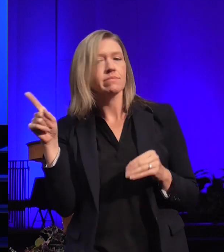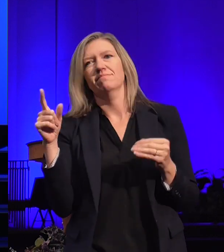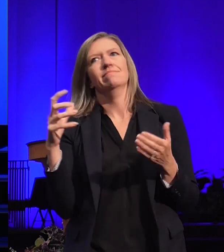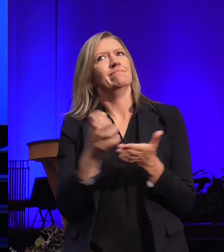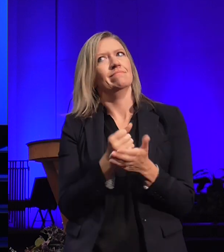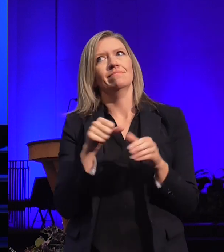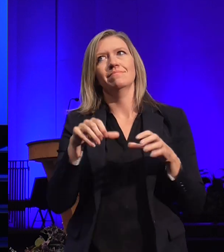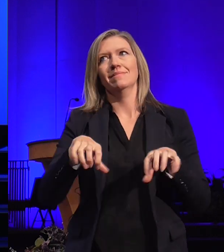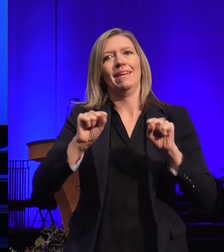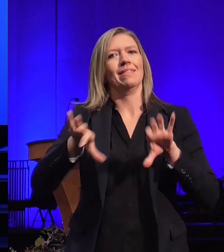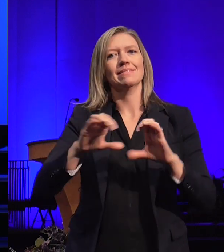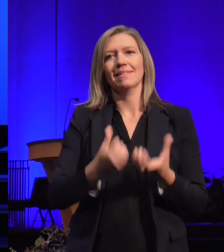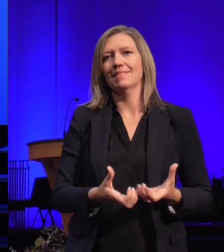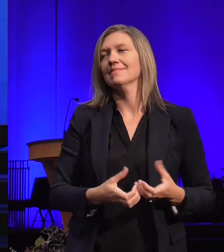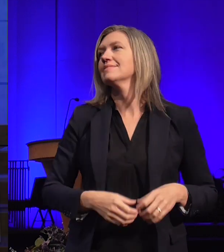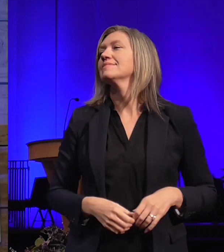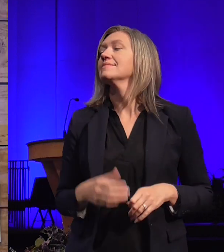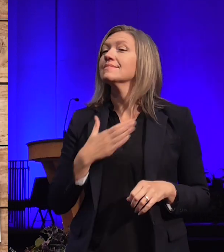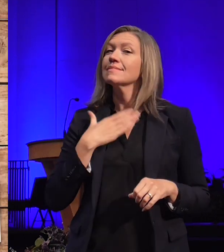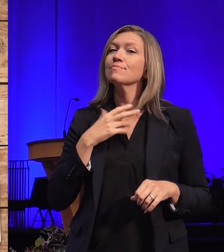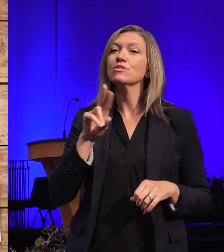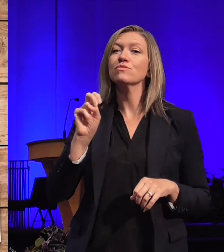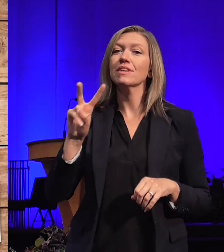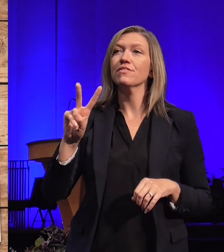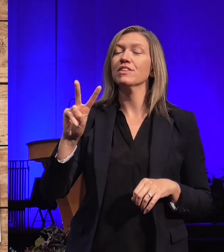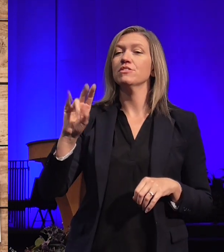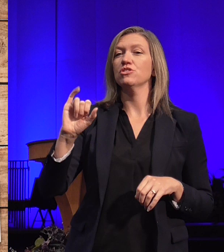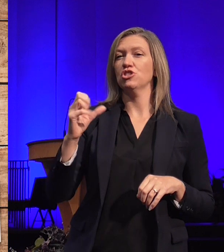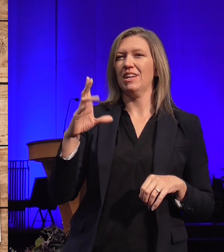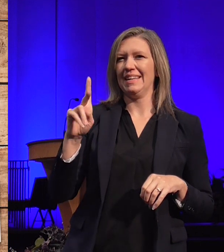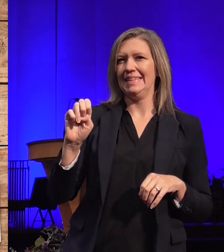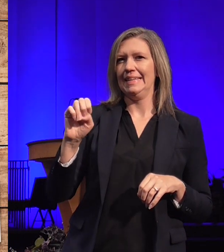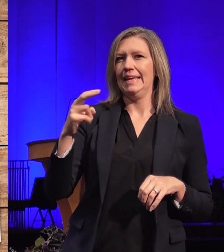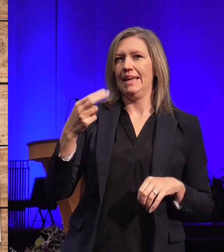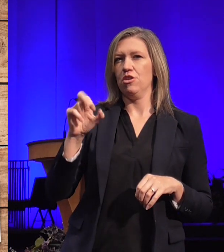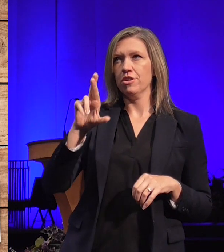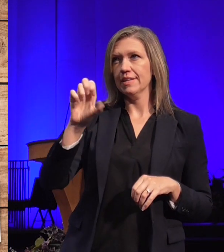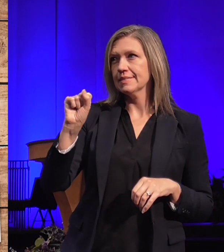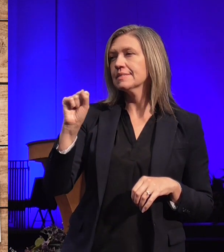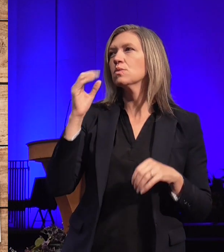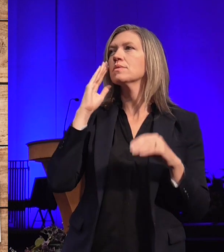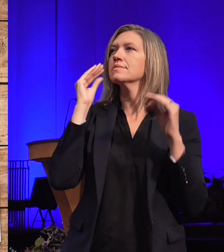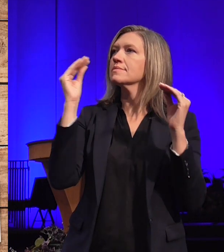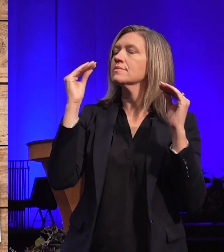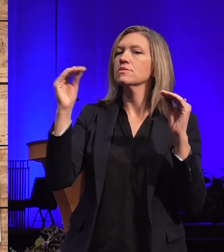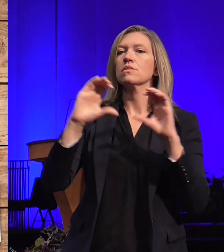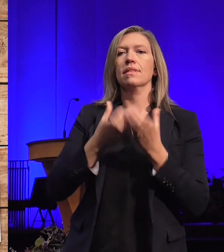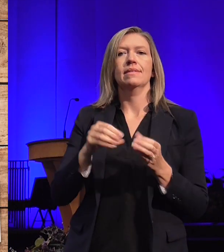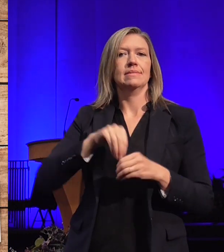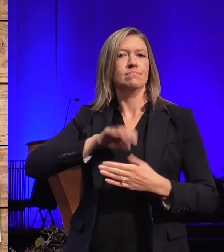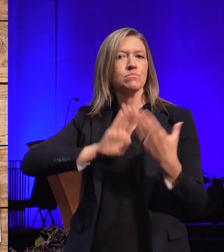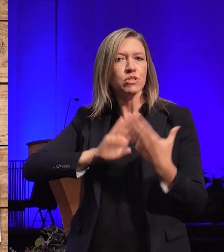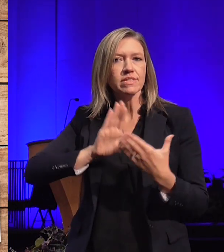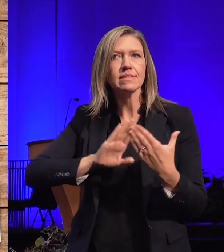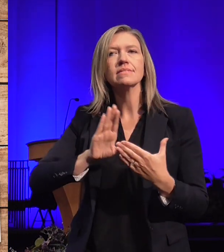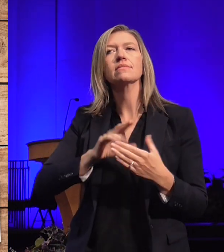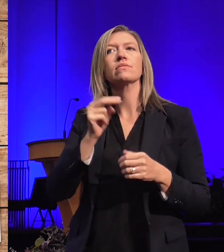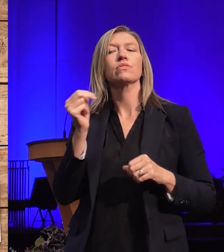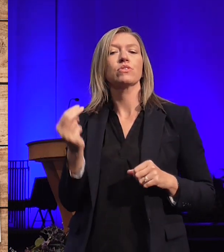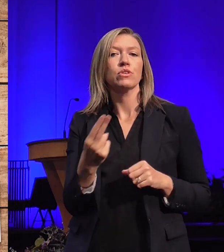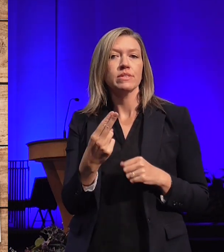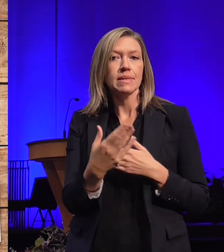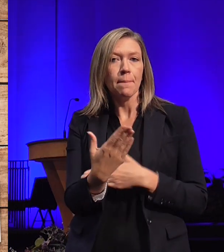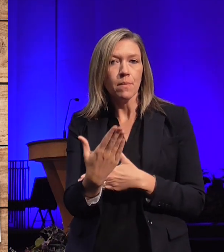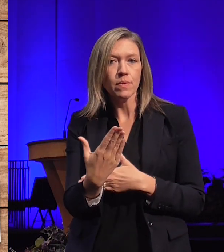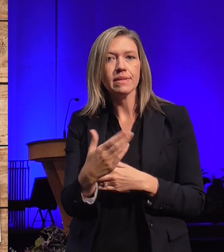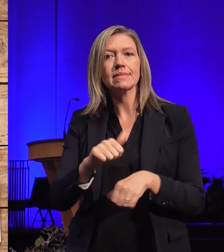this class. And we're also happy that Reverend Jackie Harris is going to be teaching a class in person on Thursday mornings